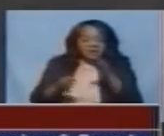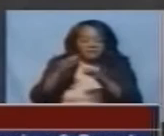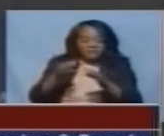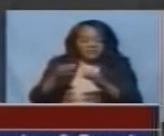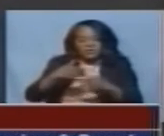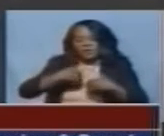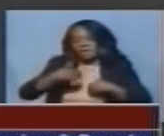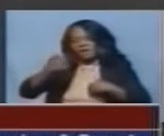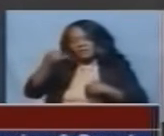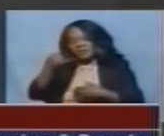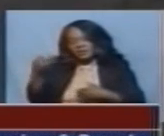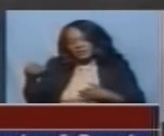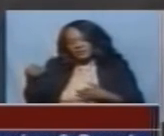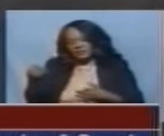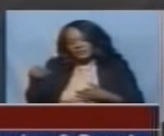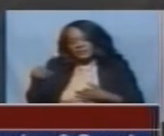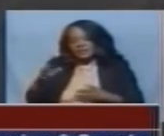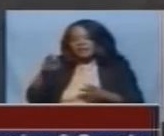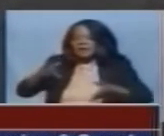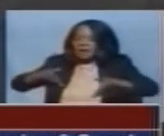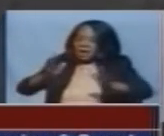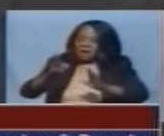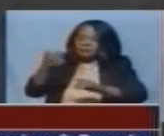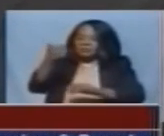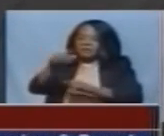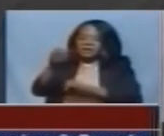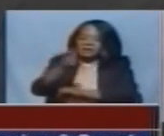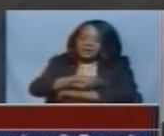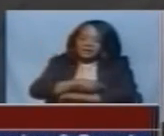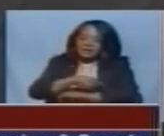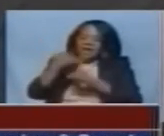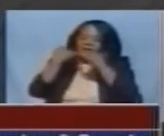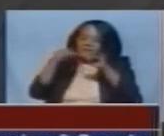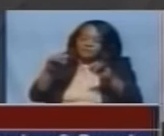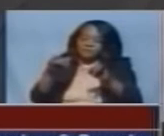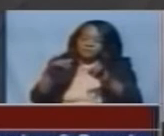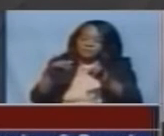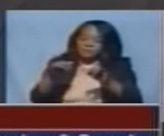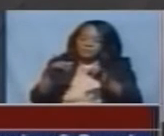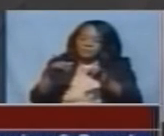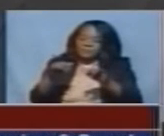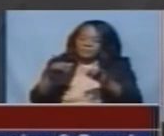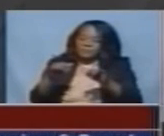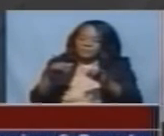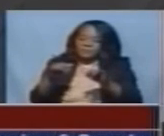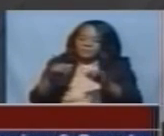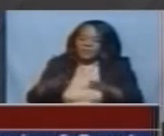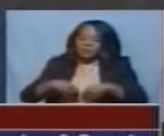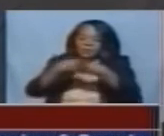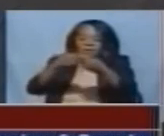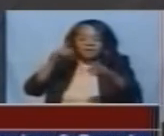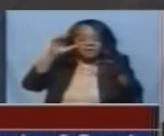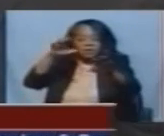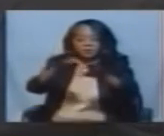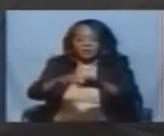other issue, you can beat challenge. So you allow that 10 days. By which we inform we are going to give the contract, and